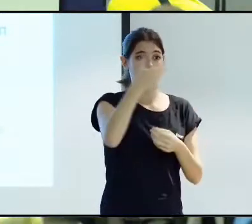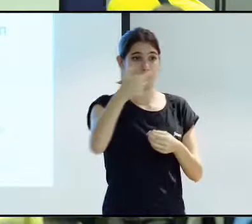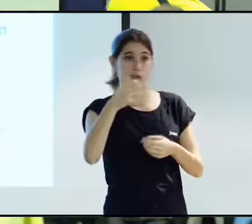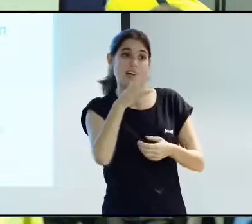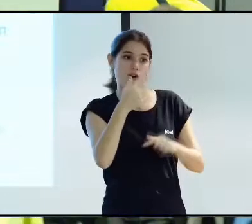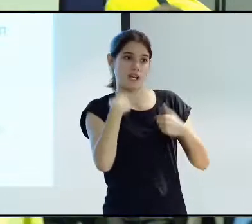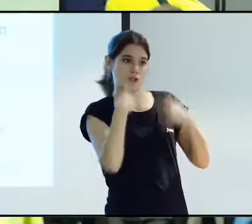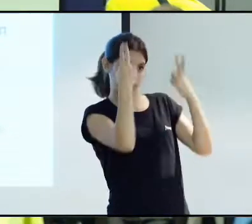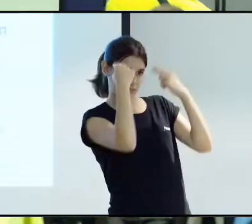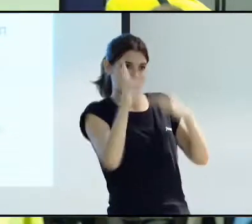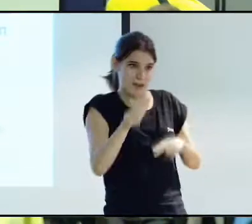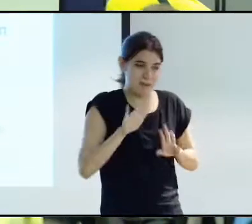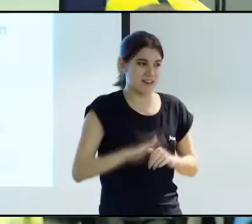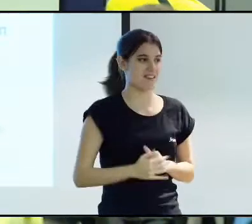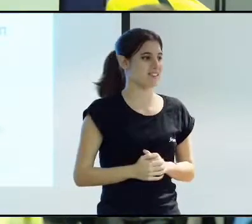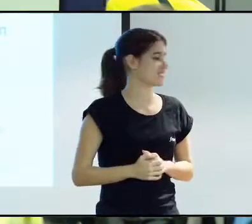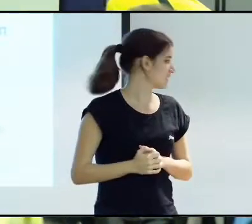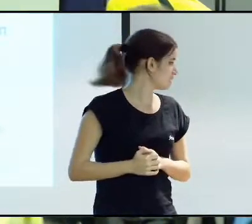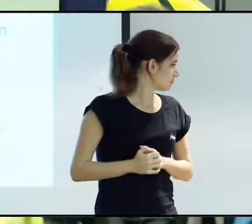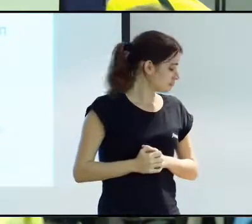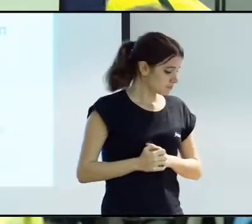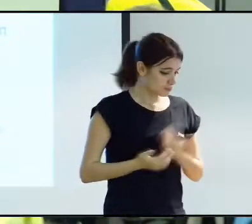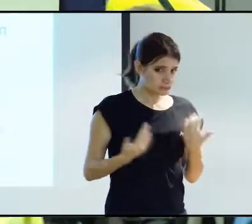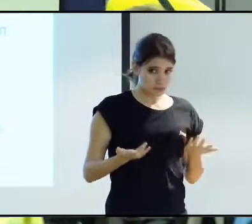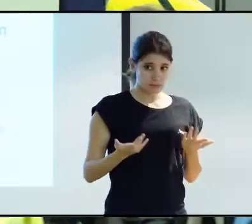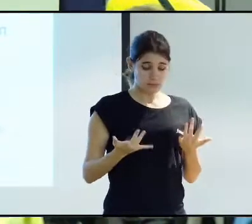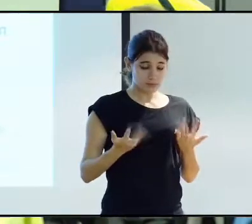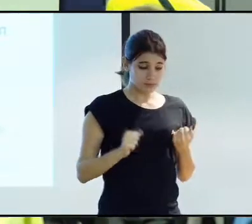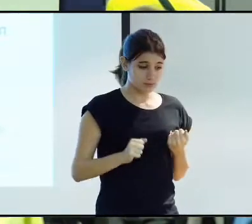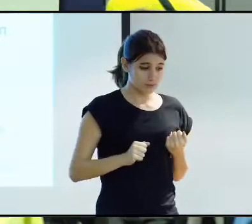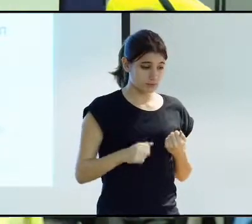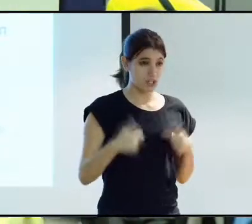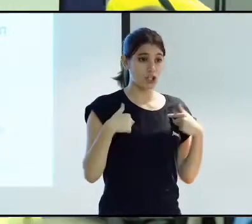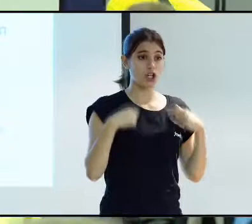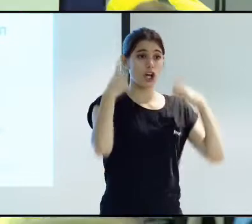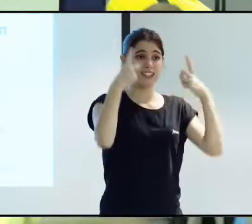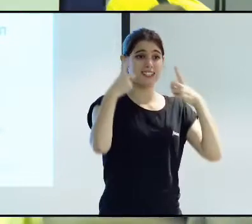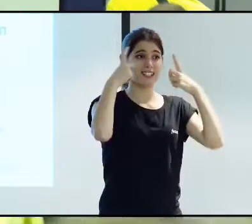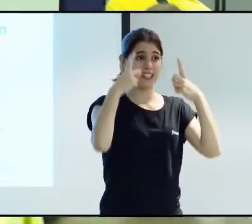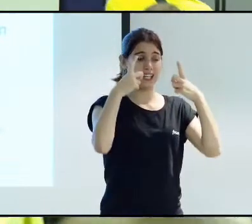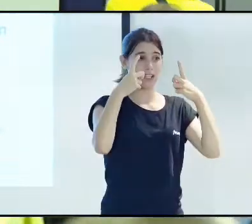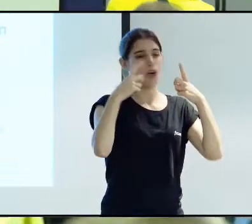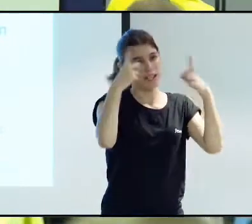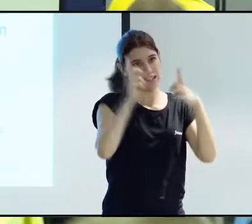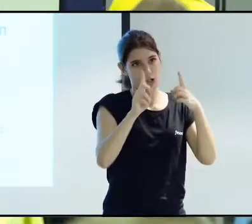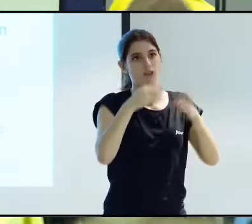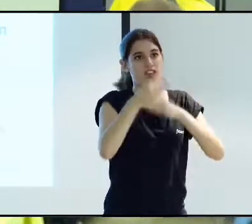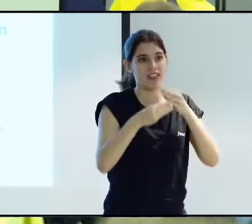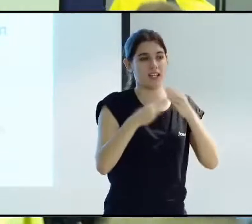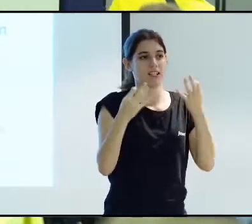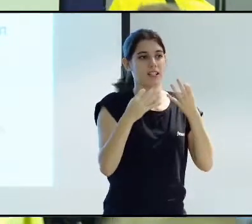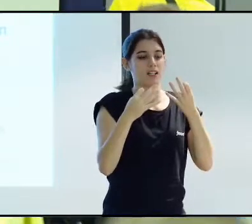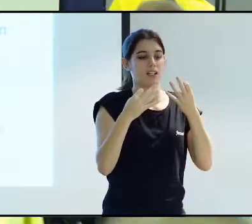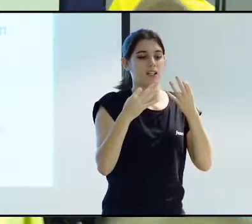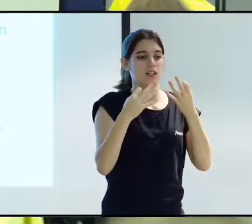since this morning I made everybody stick to their timetable, and I'm going to have to follow my own example. I